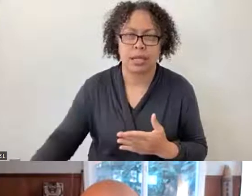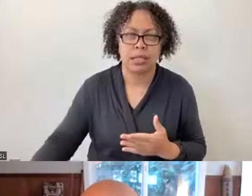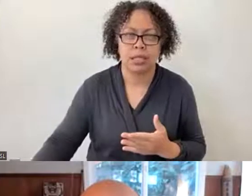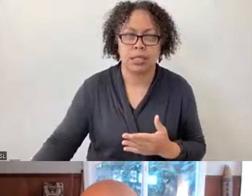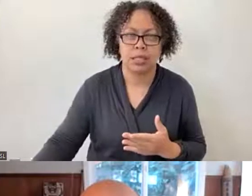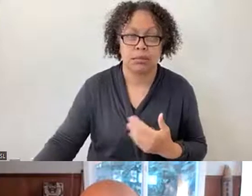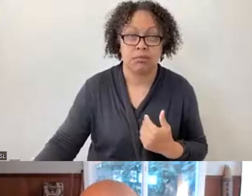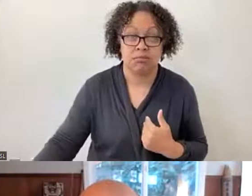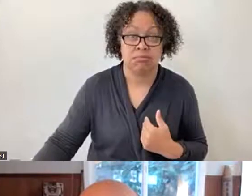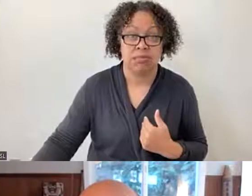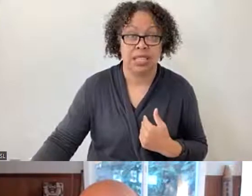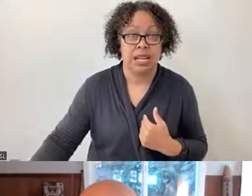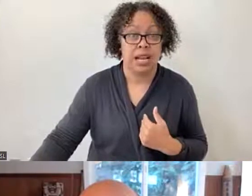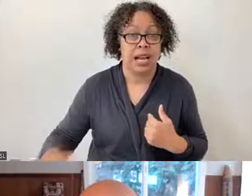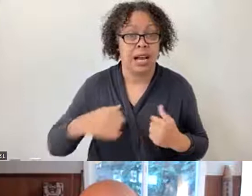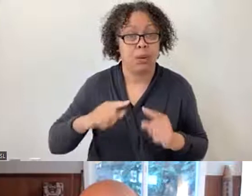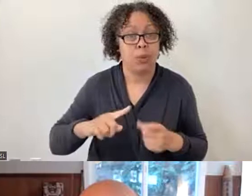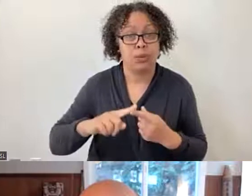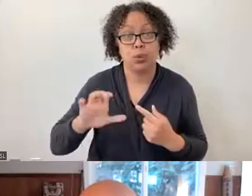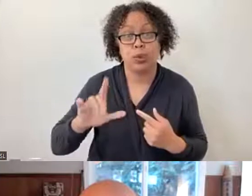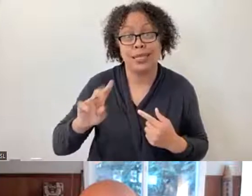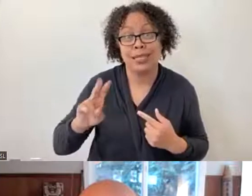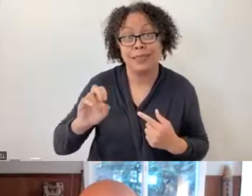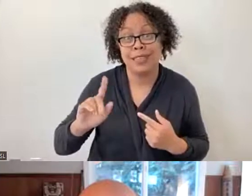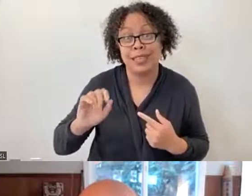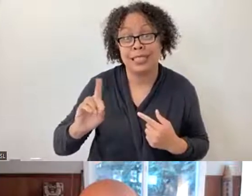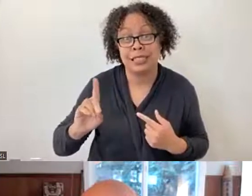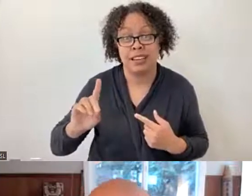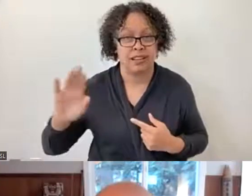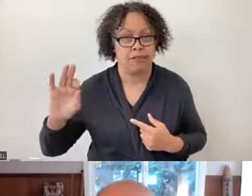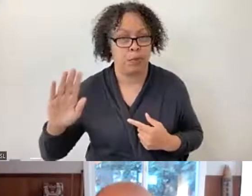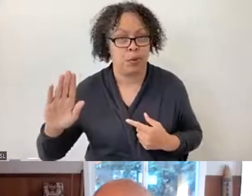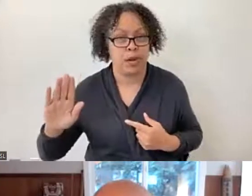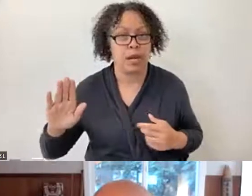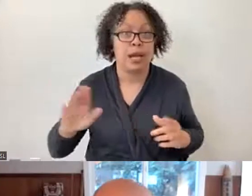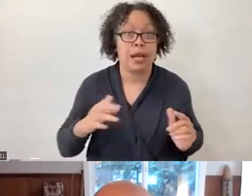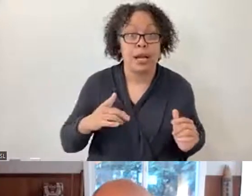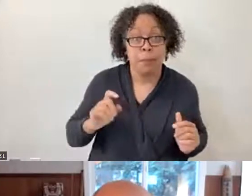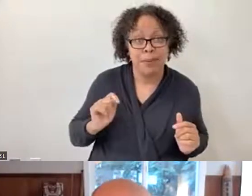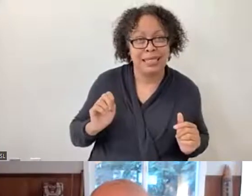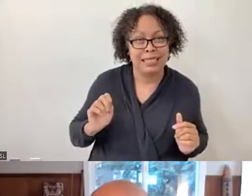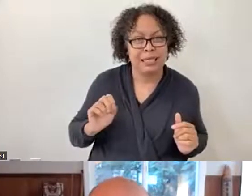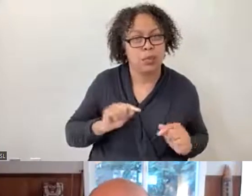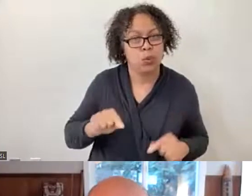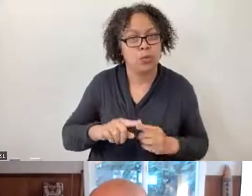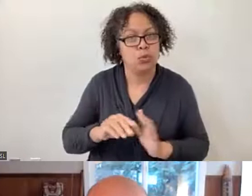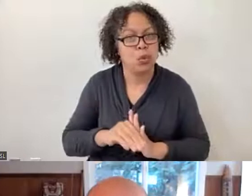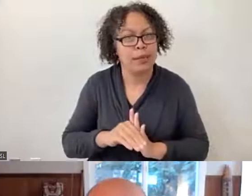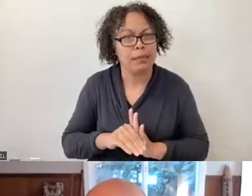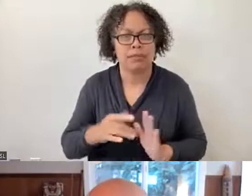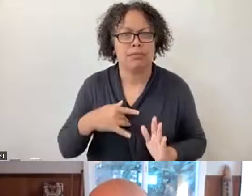went to Cleveland in February and Pete went to New Orleans, which just still feels a little unfair, but it's